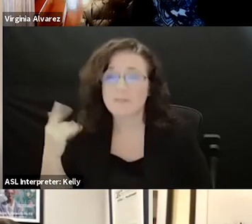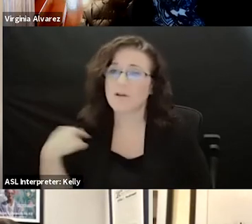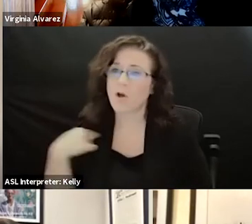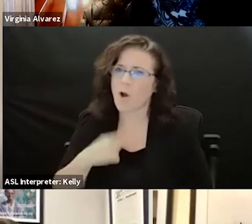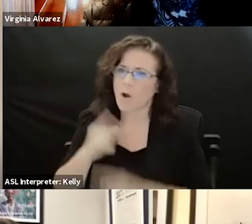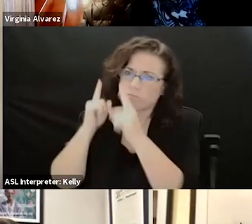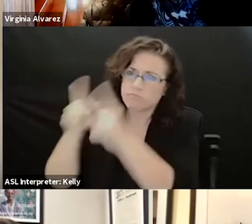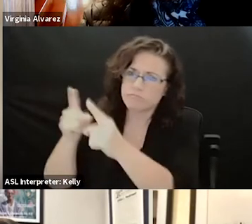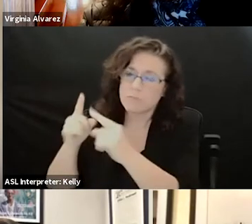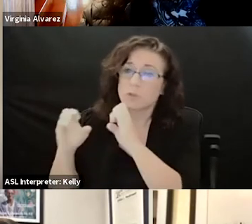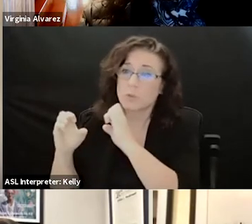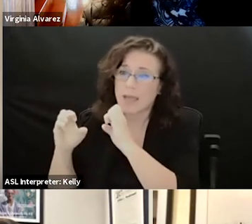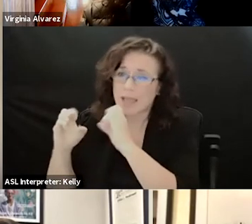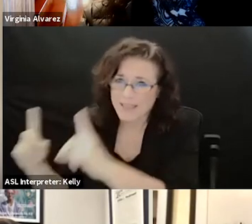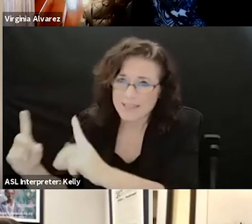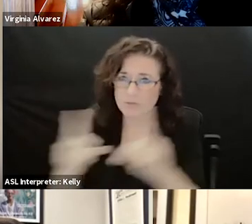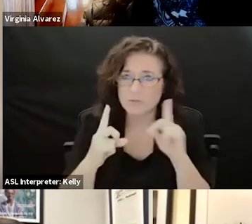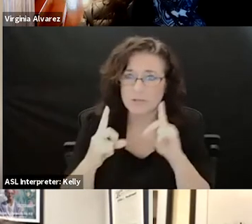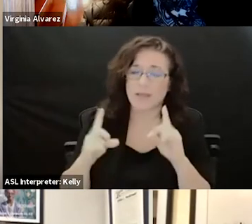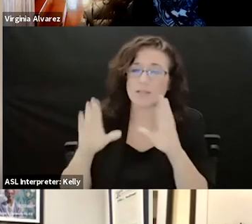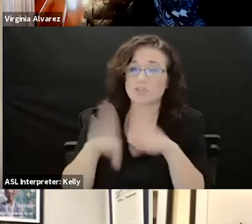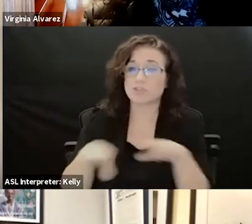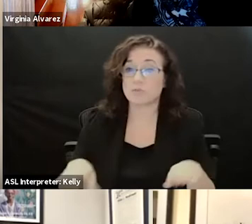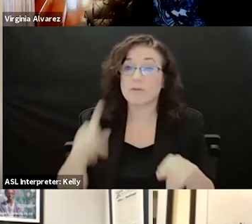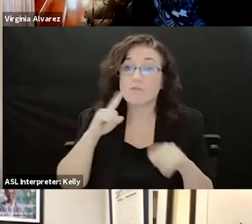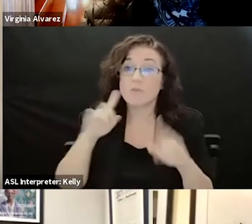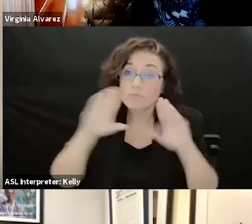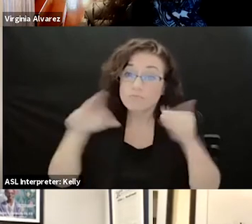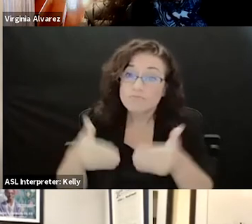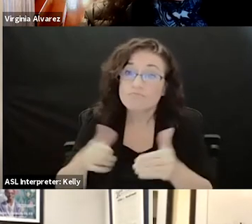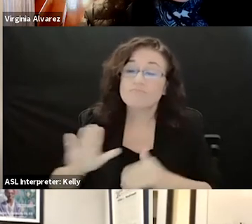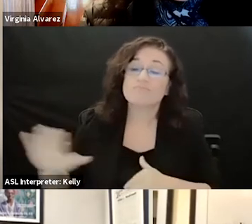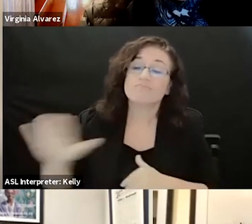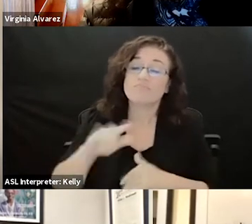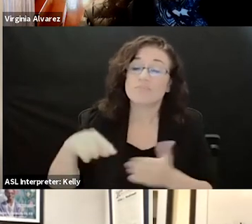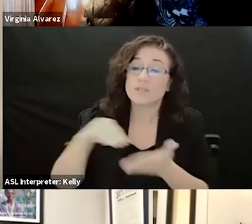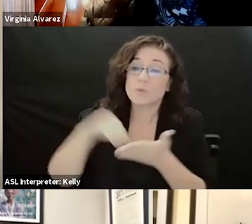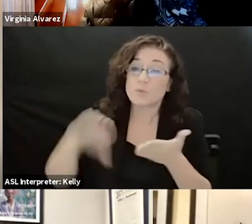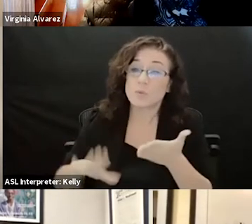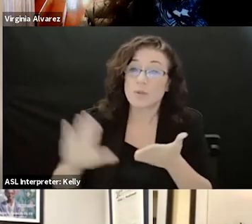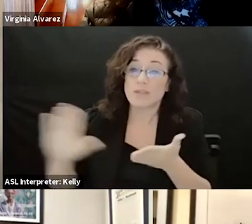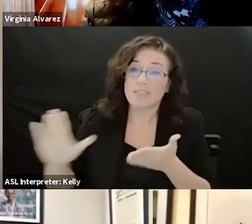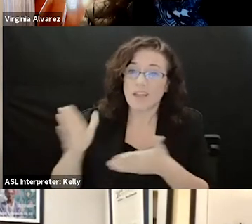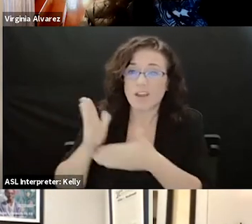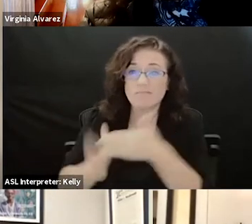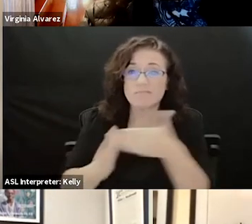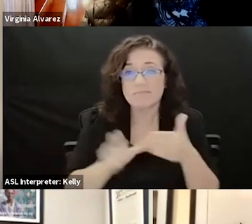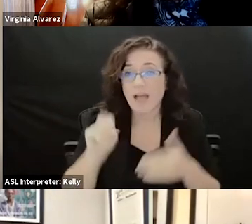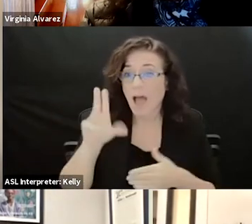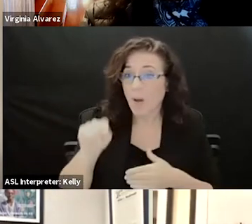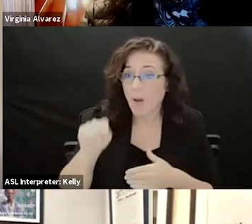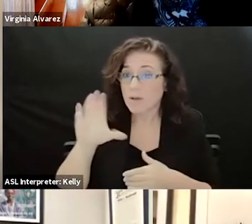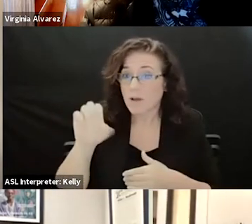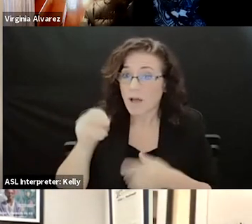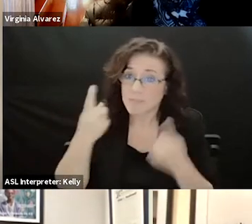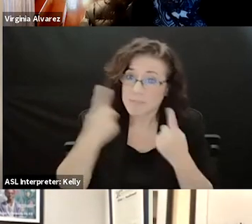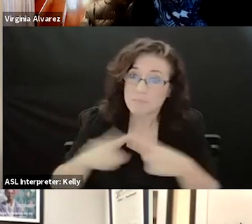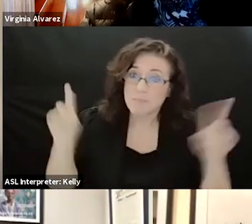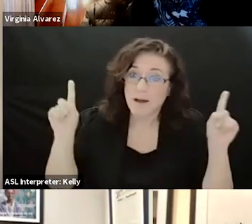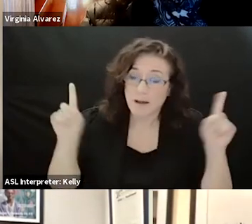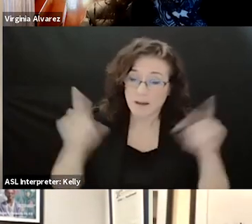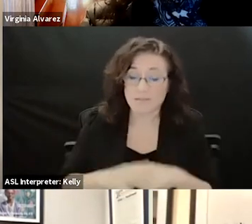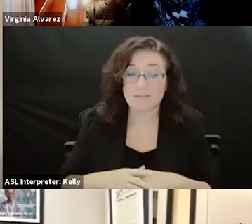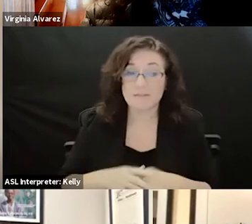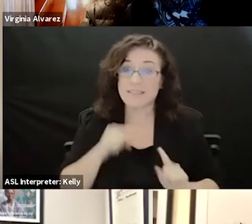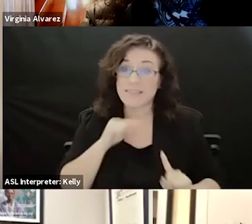educate kids to focus on student outcomes and to this end this resolution will help